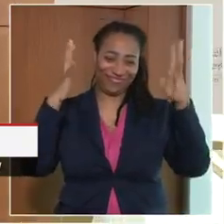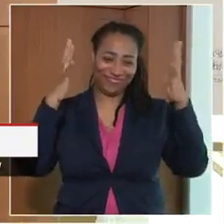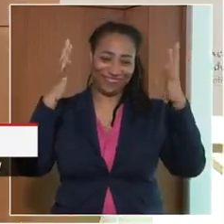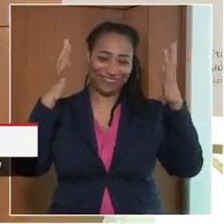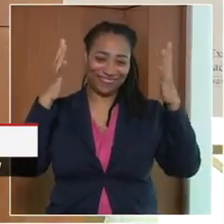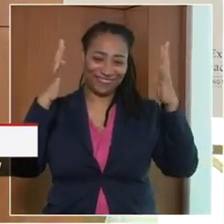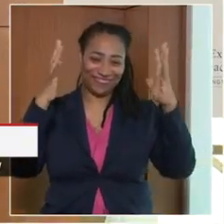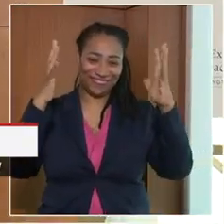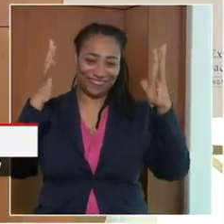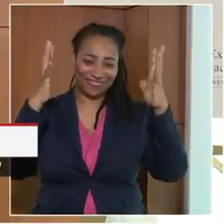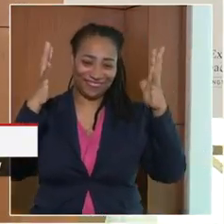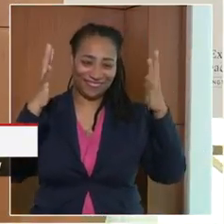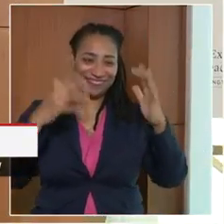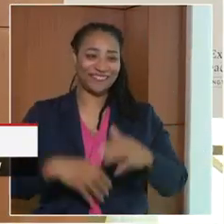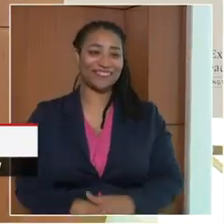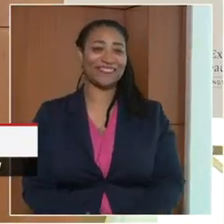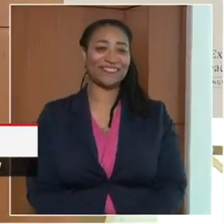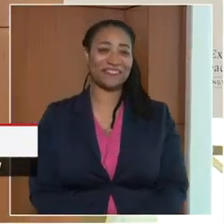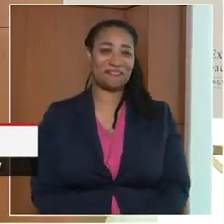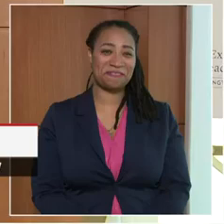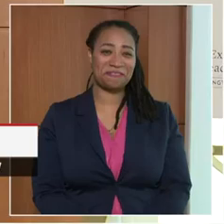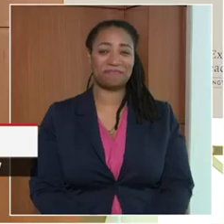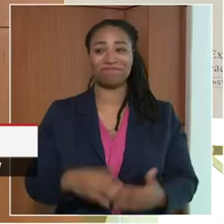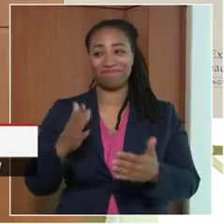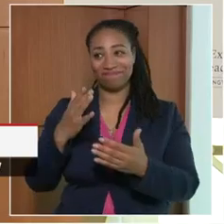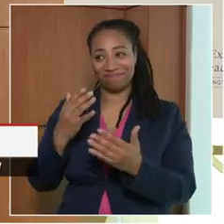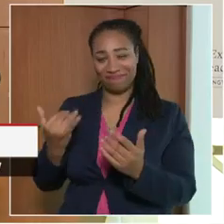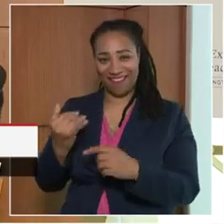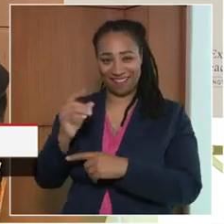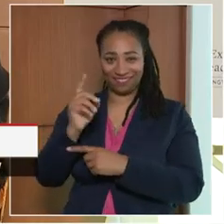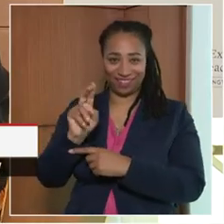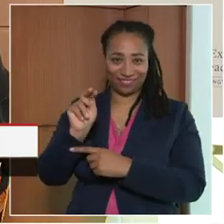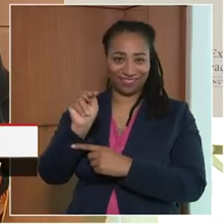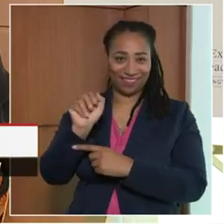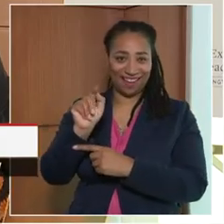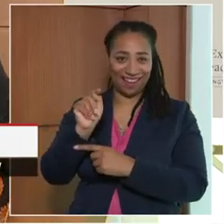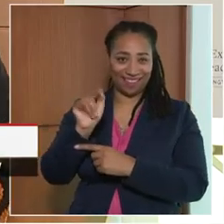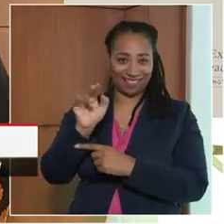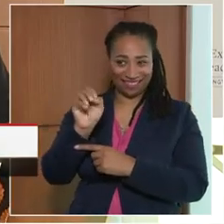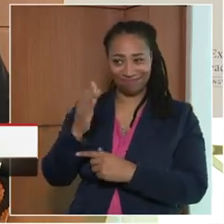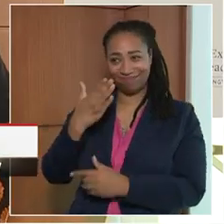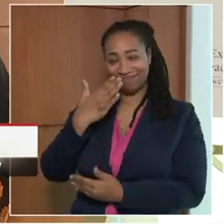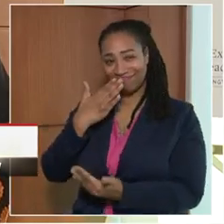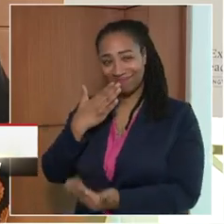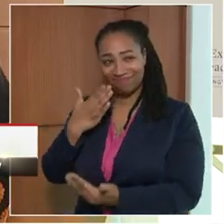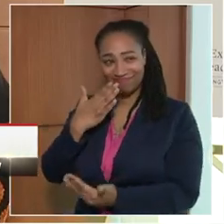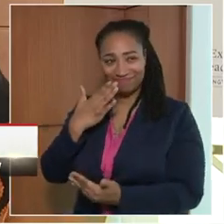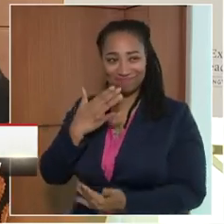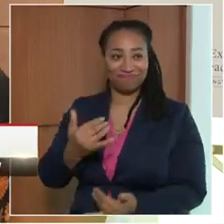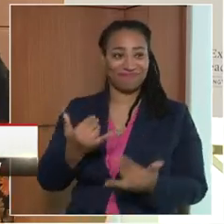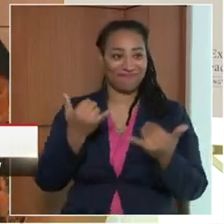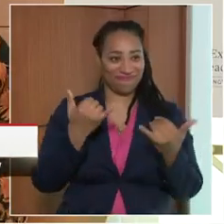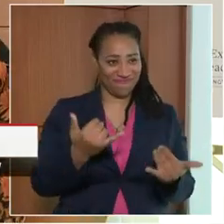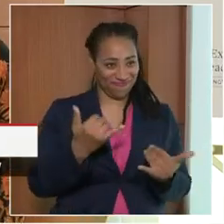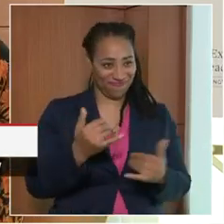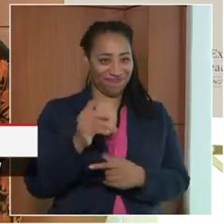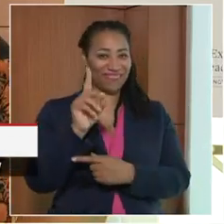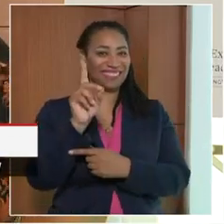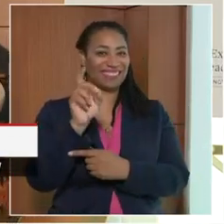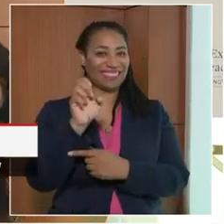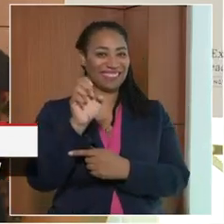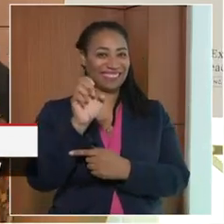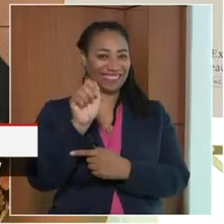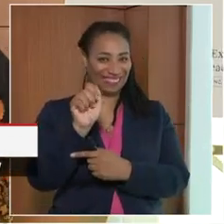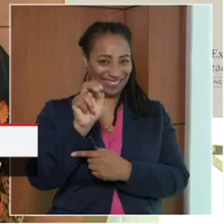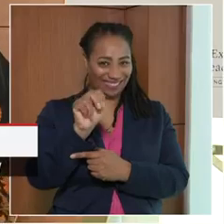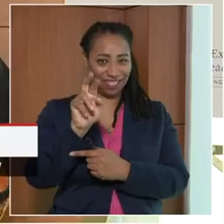Thank you, Director Freeman. I'd love to invite Dean Riddle, who is the Dean of our College of Professional